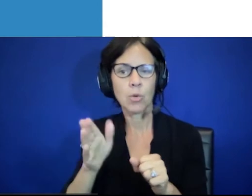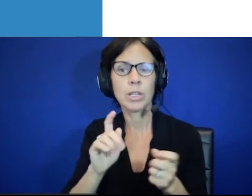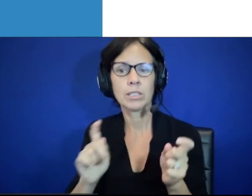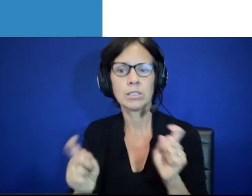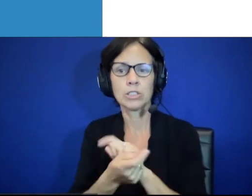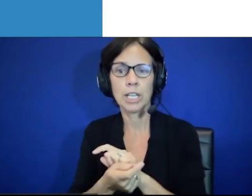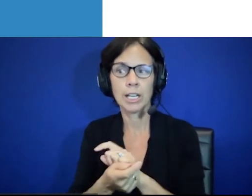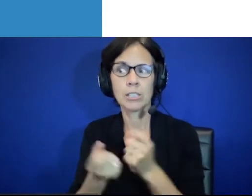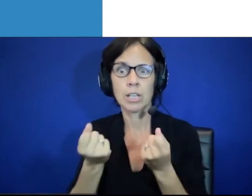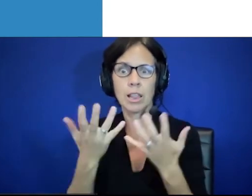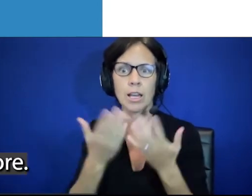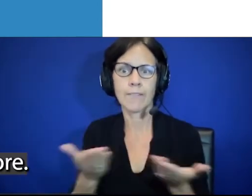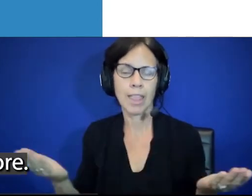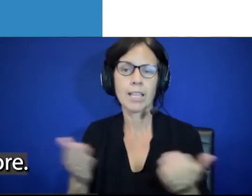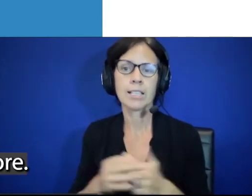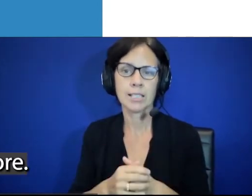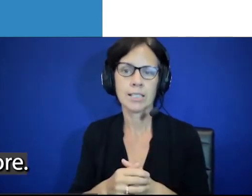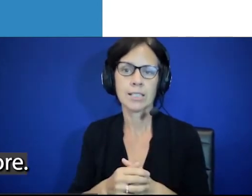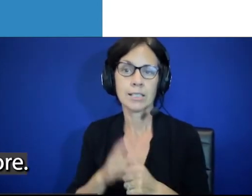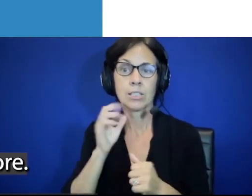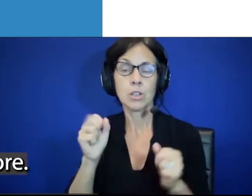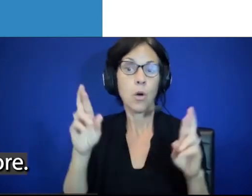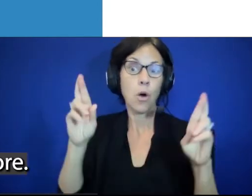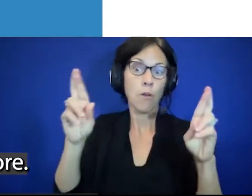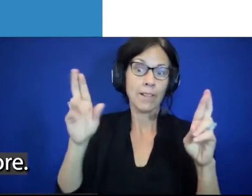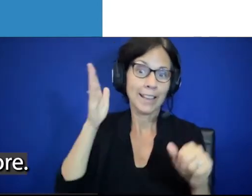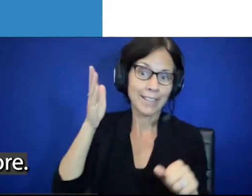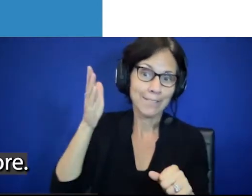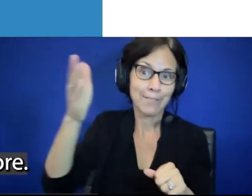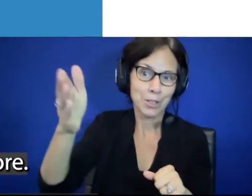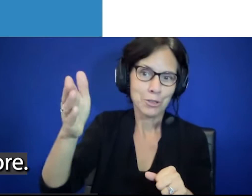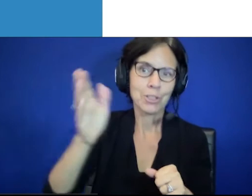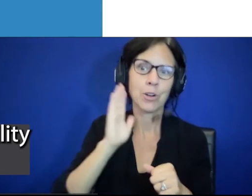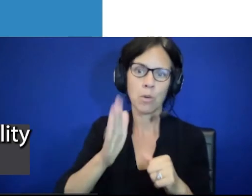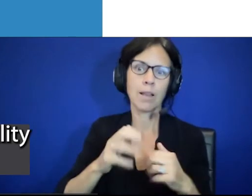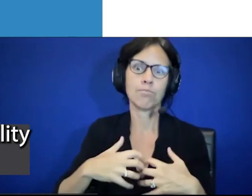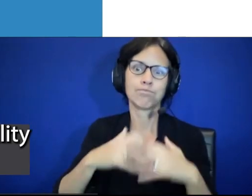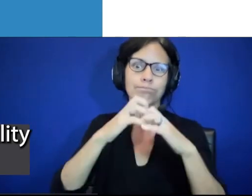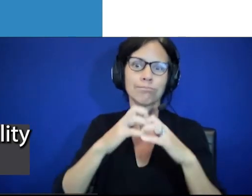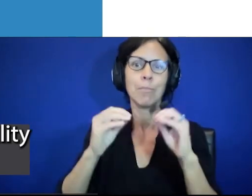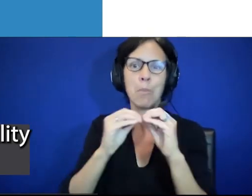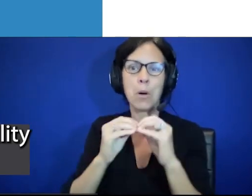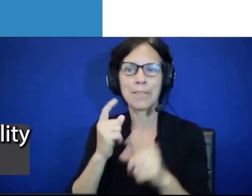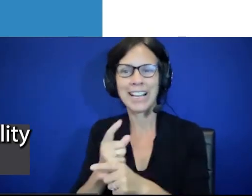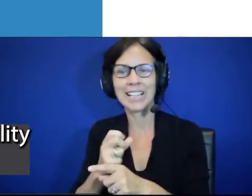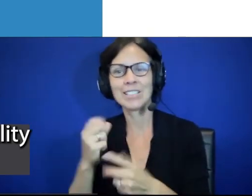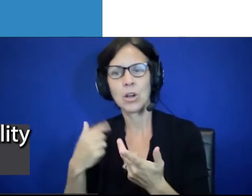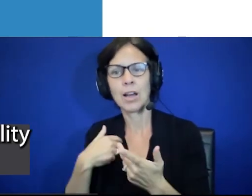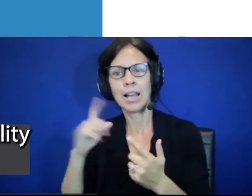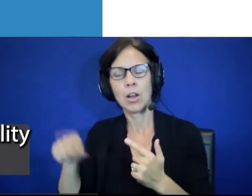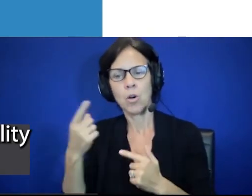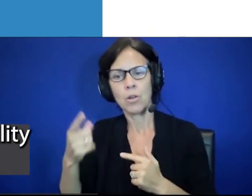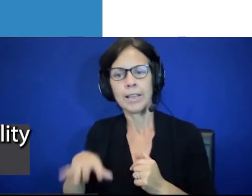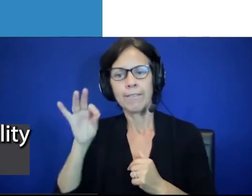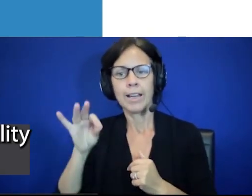change many things. So hopefully in the future there'll be more. I only found that people